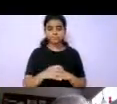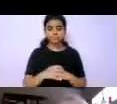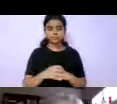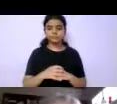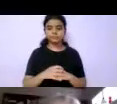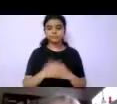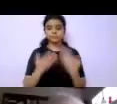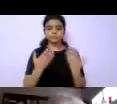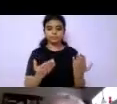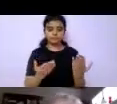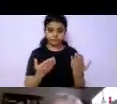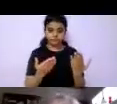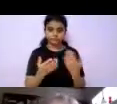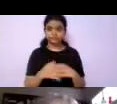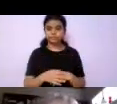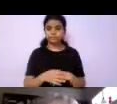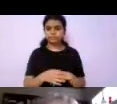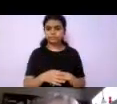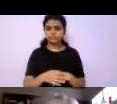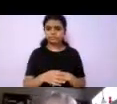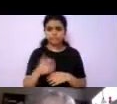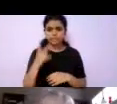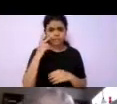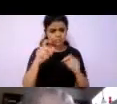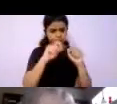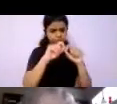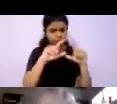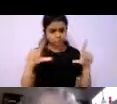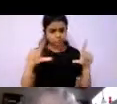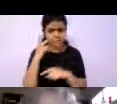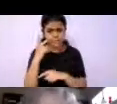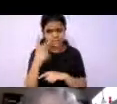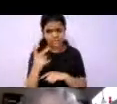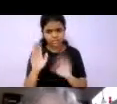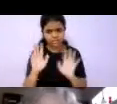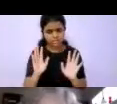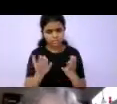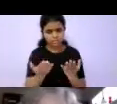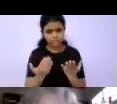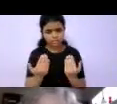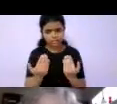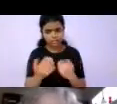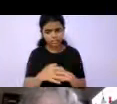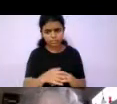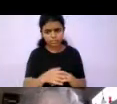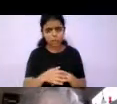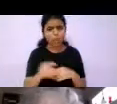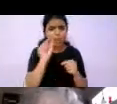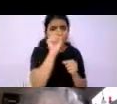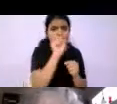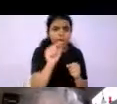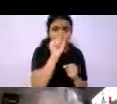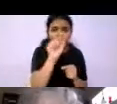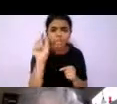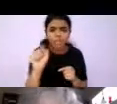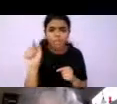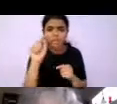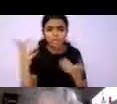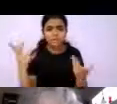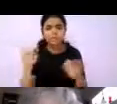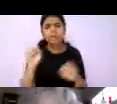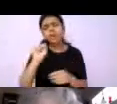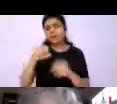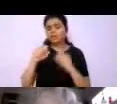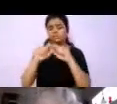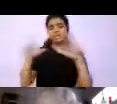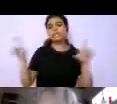This, can you see my full screen, or do you see the little boxes there? I'm not sure. We can see your screen. We can see